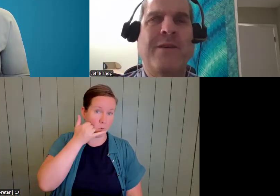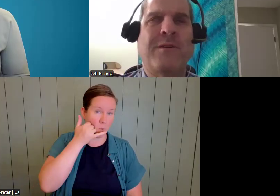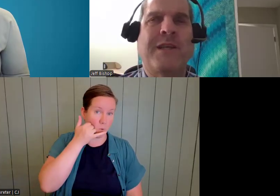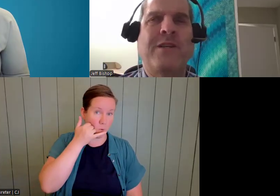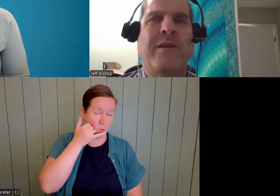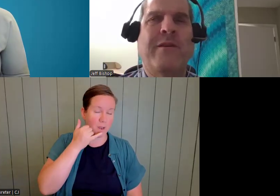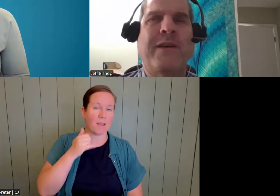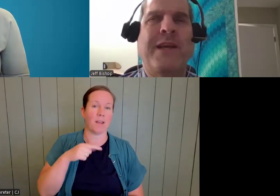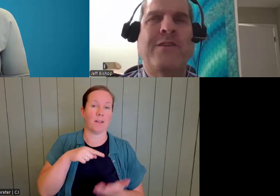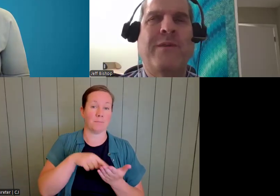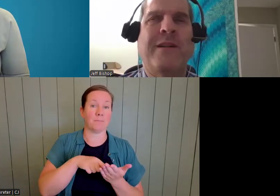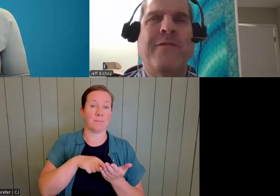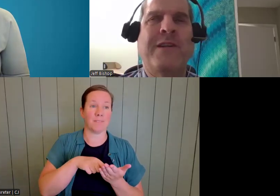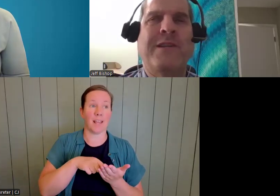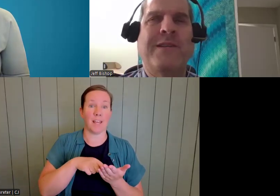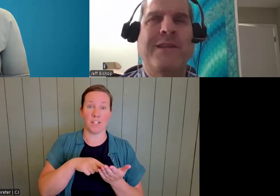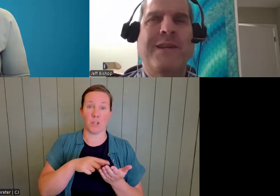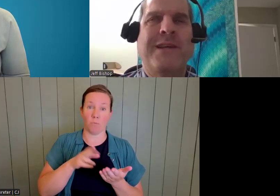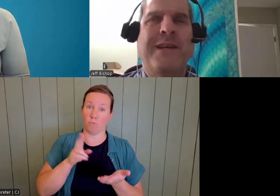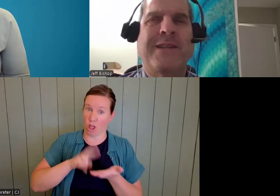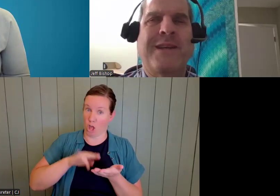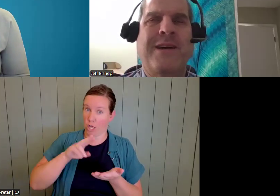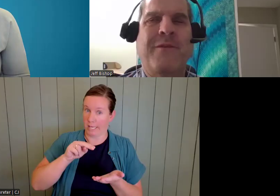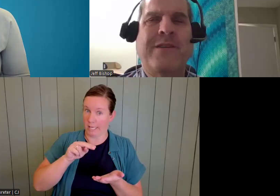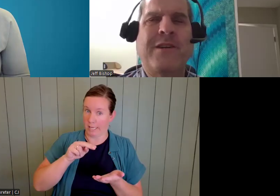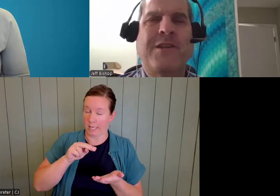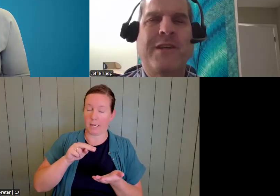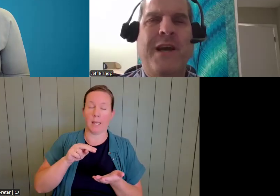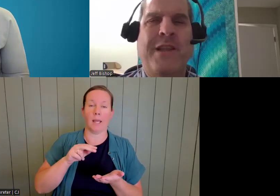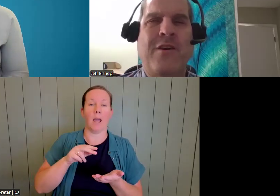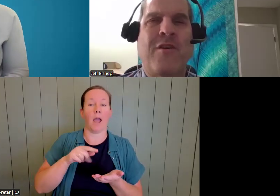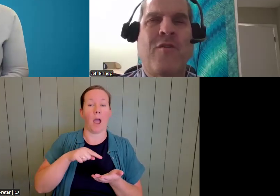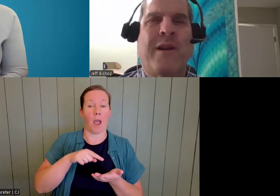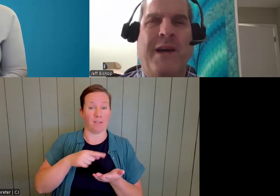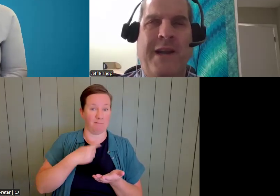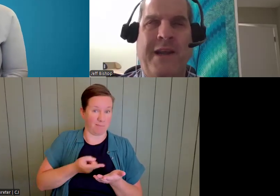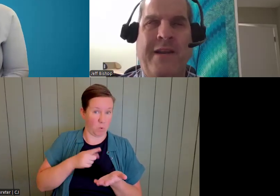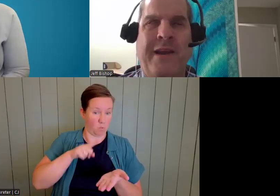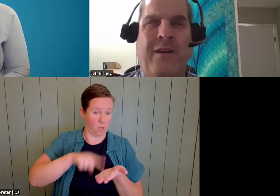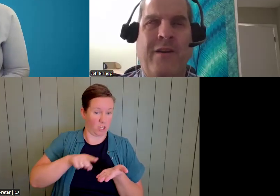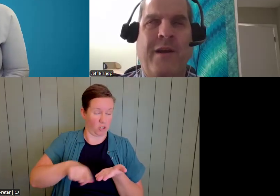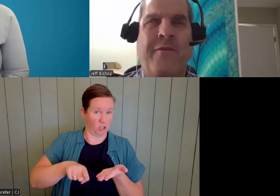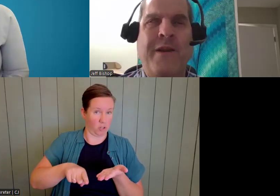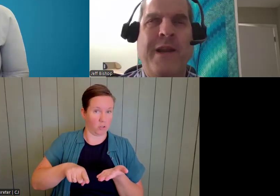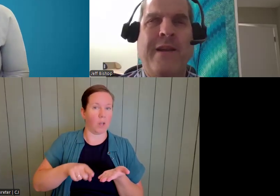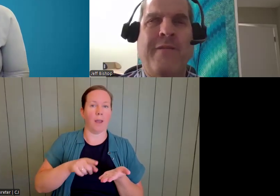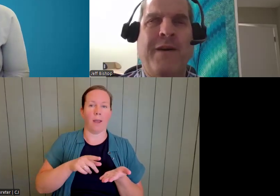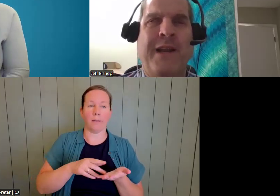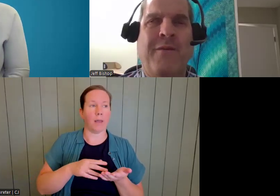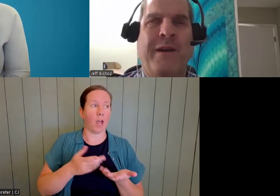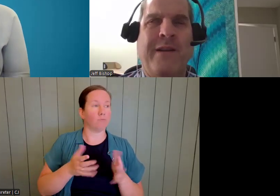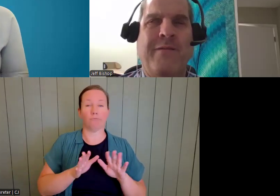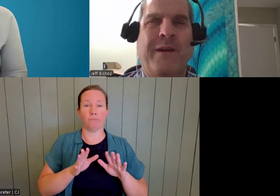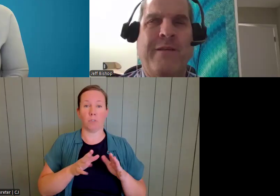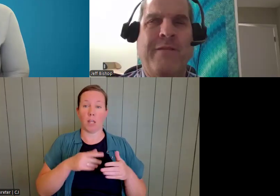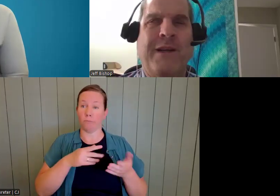using. It will send you a notification when it finishes its research, and then you can go online and read it and find